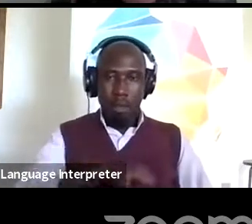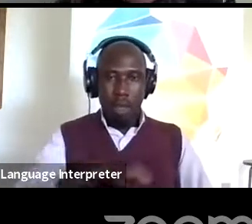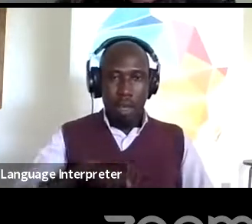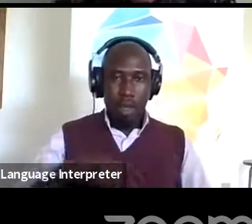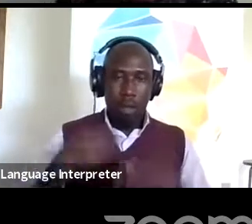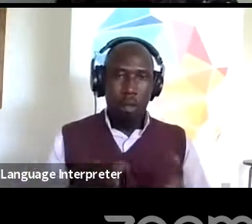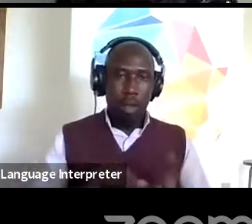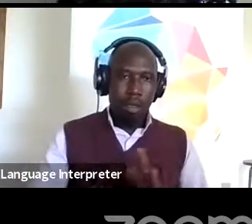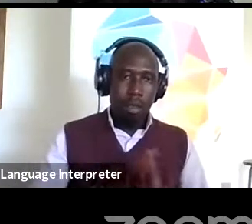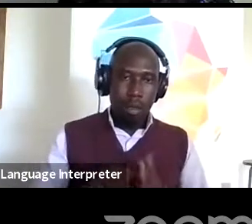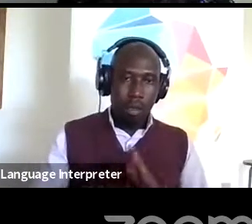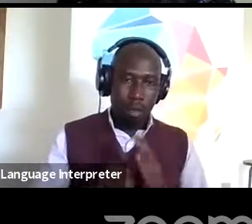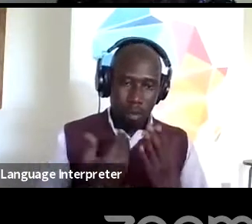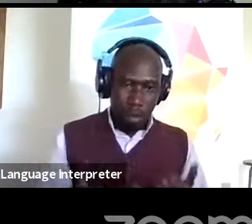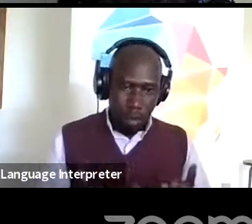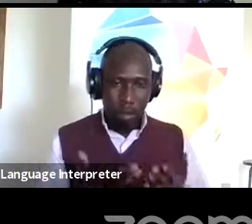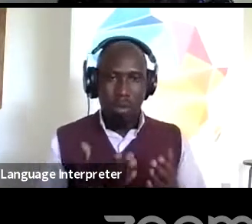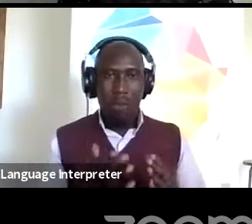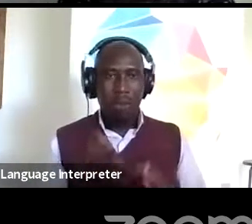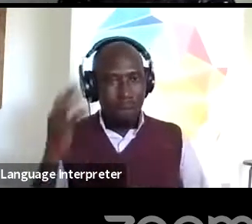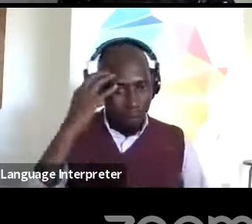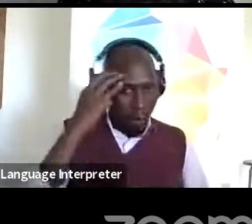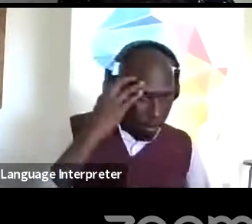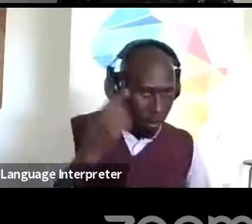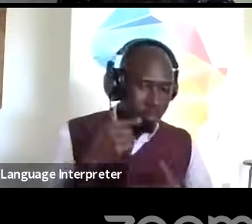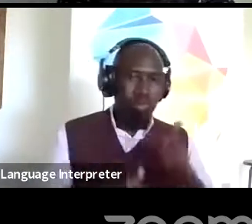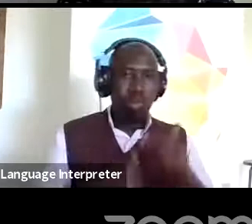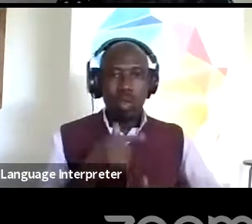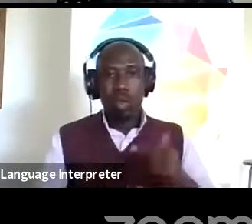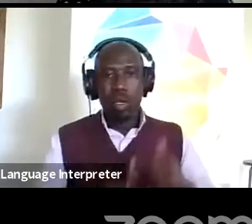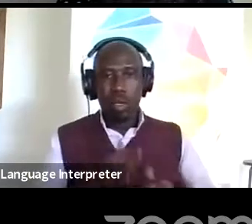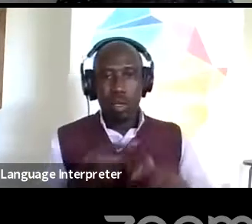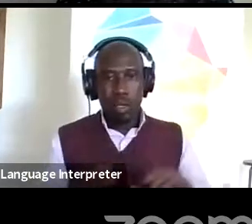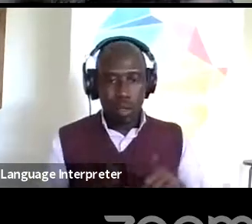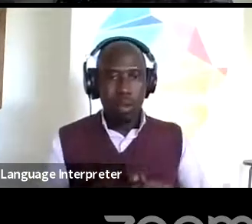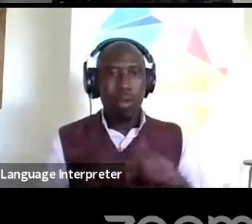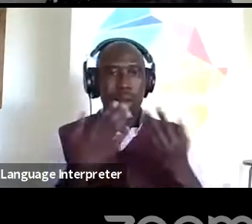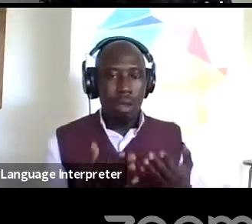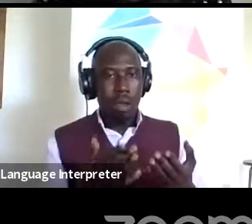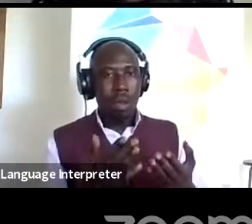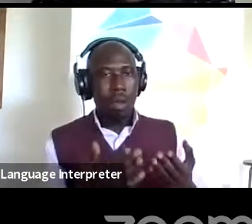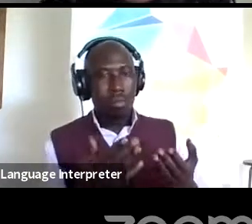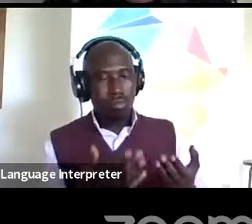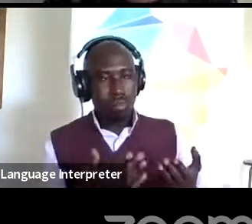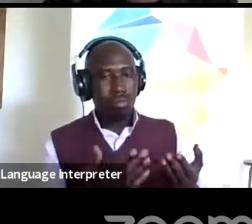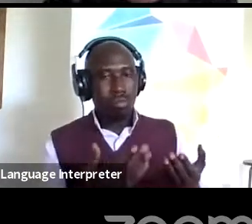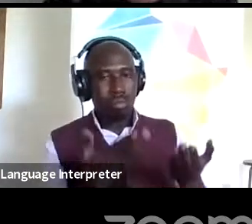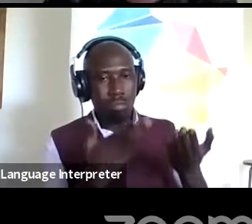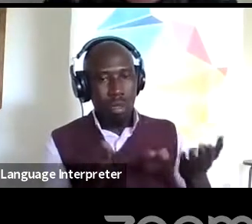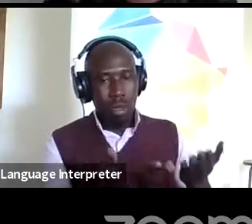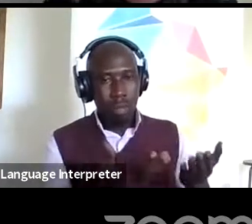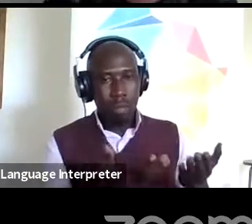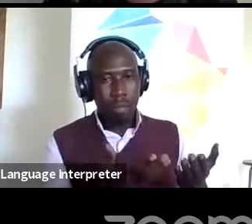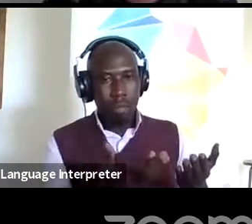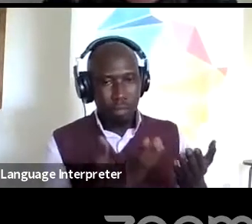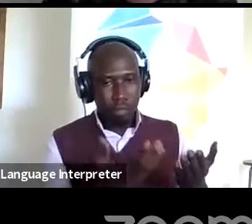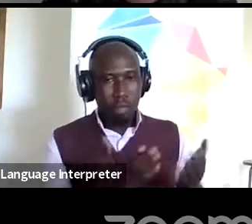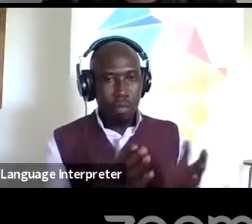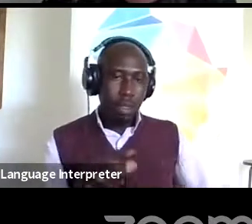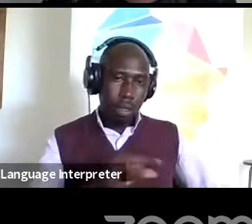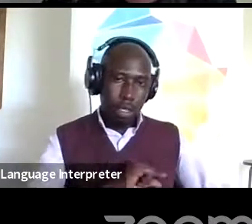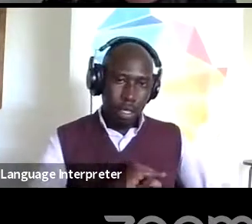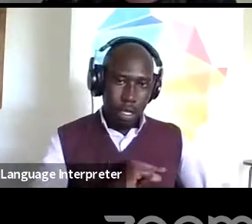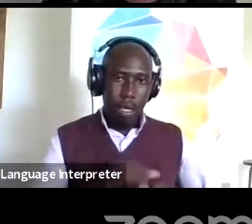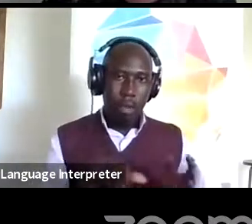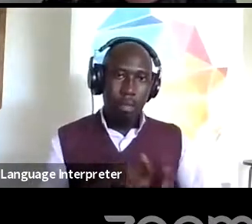the issues of cyberbullying and harassment still continue, but also they're entrenched gender